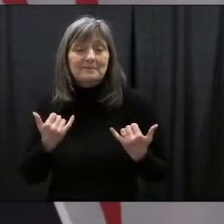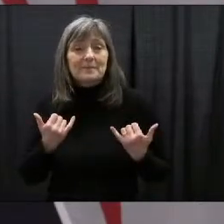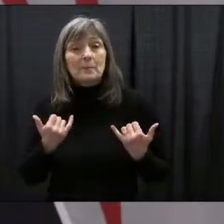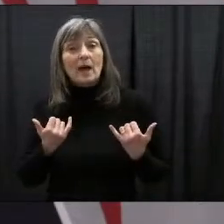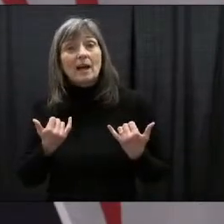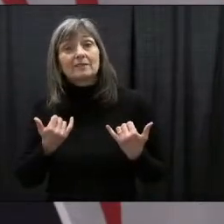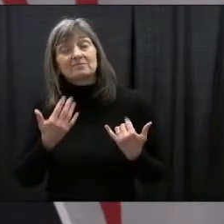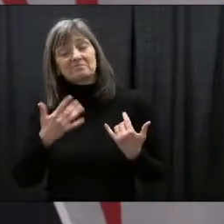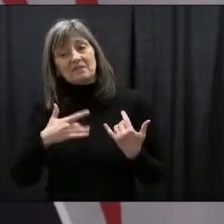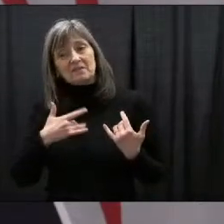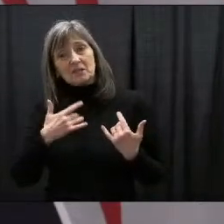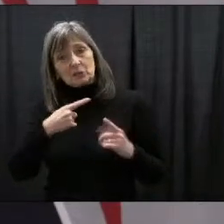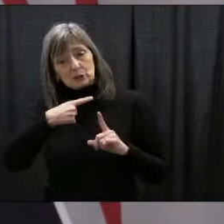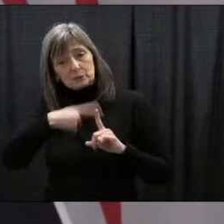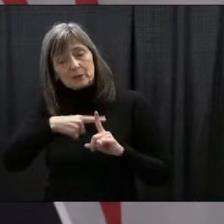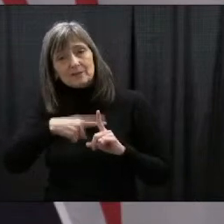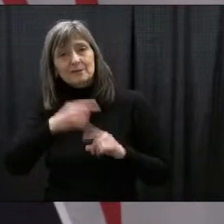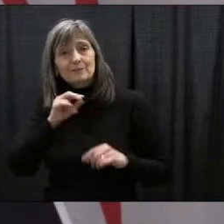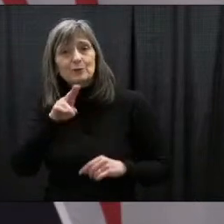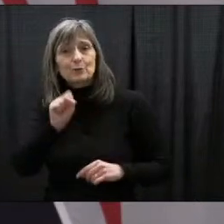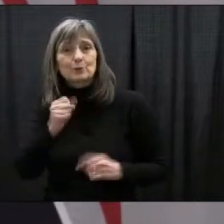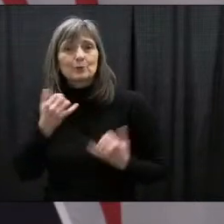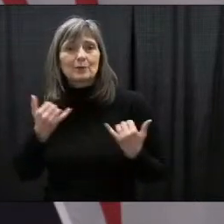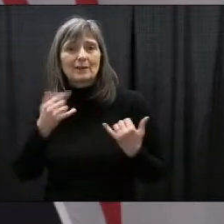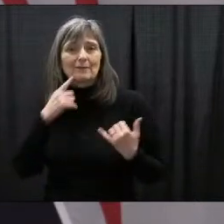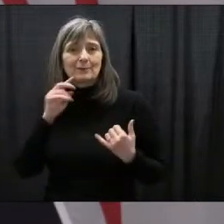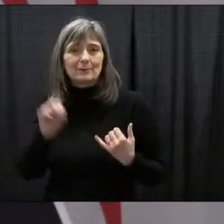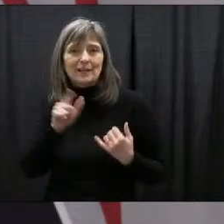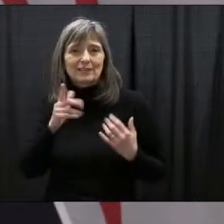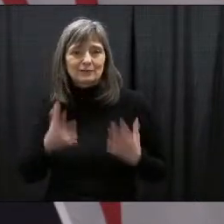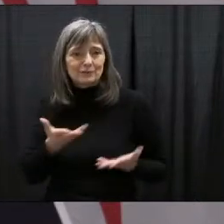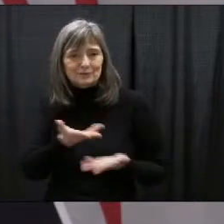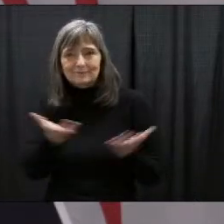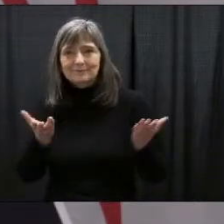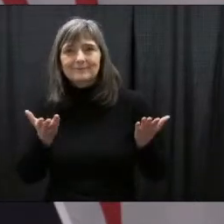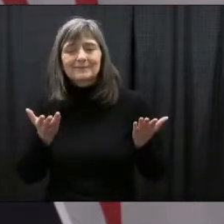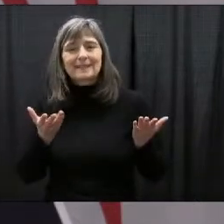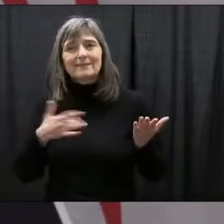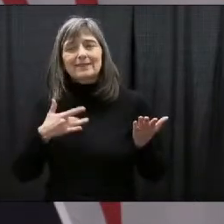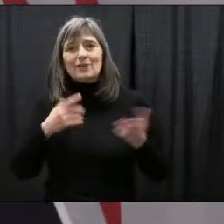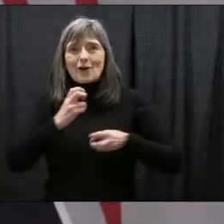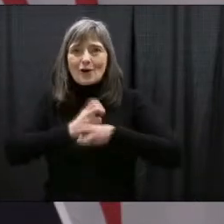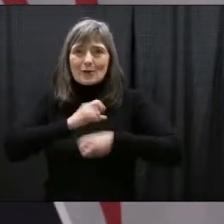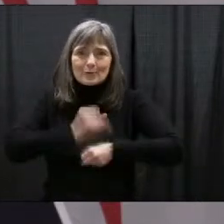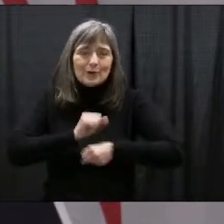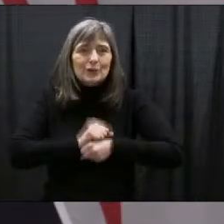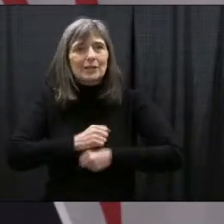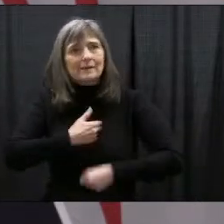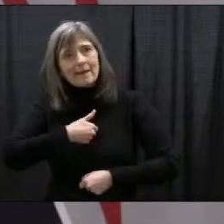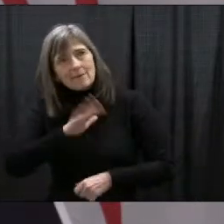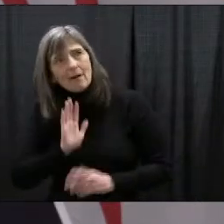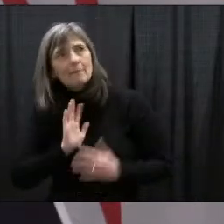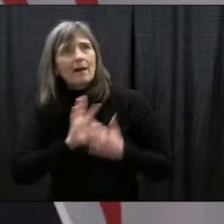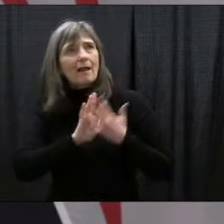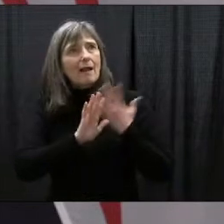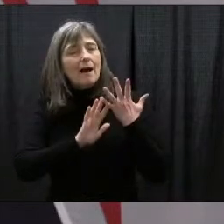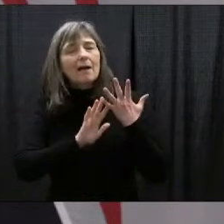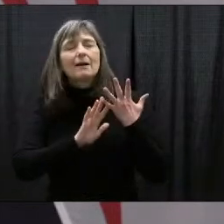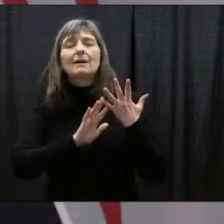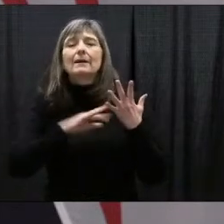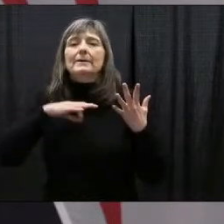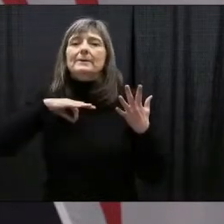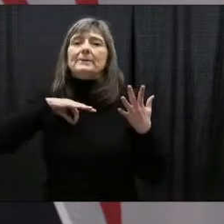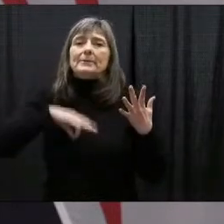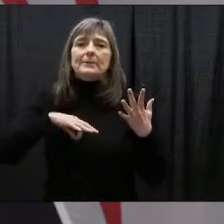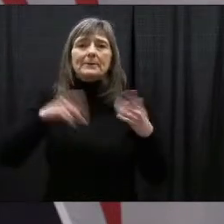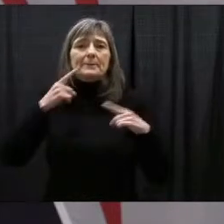a good step forward for the people of Newfoundland and Labrador, and is quite rewarding for all the hard work and sacrifices that you have all put in.